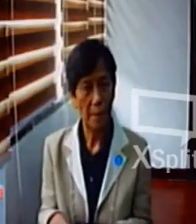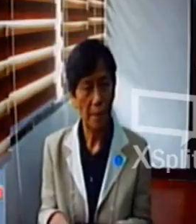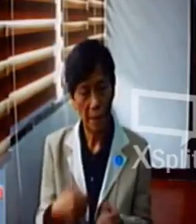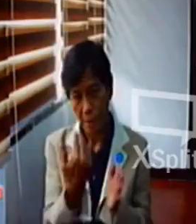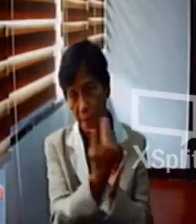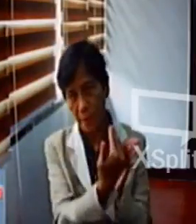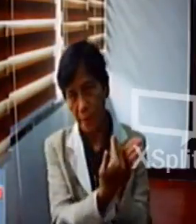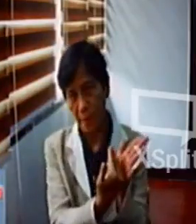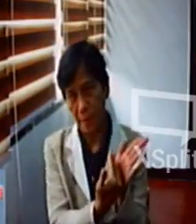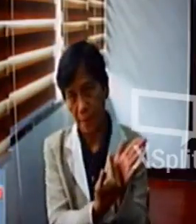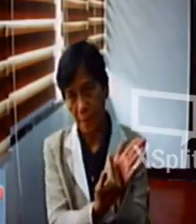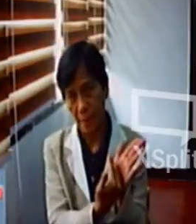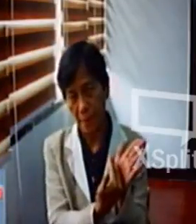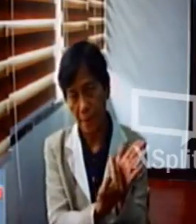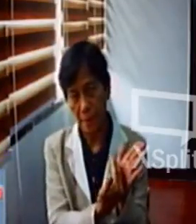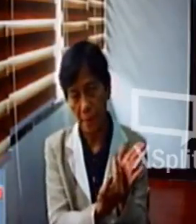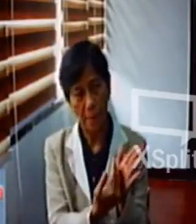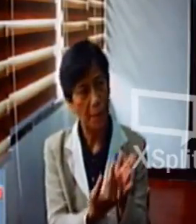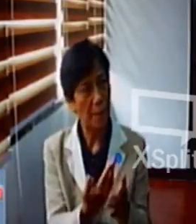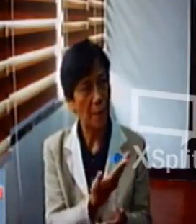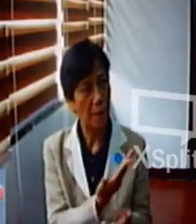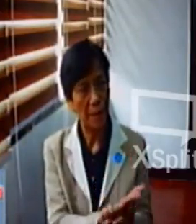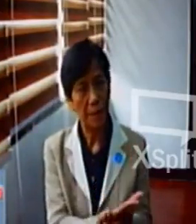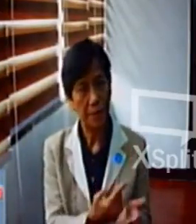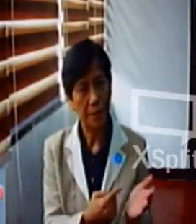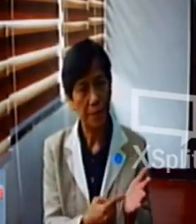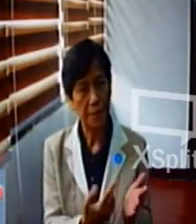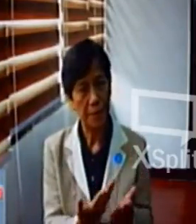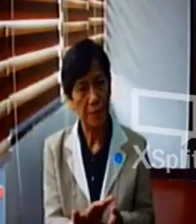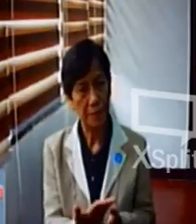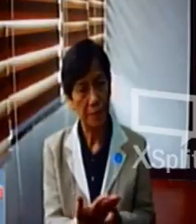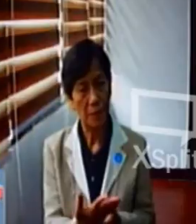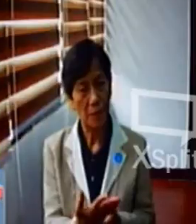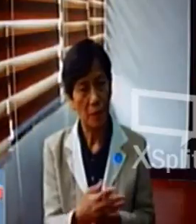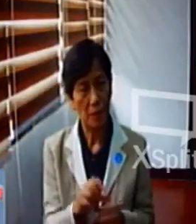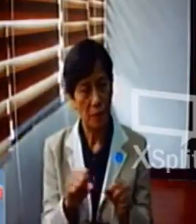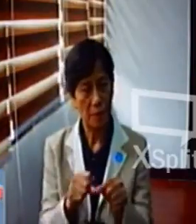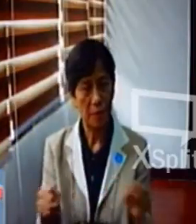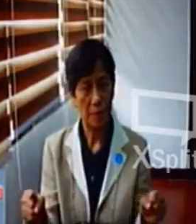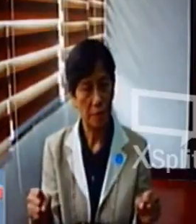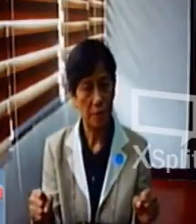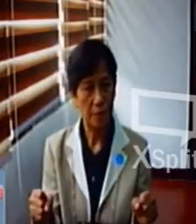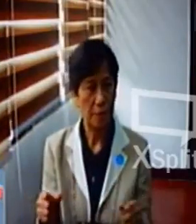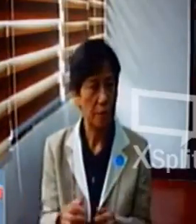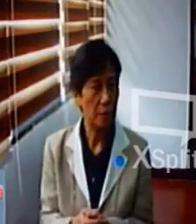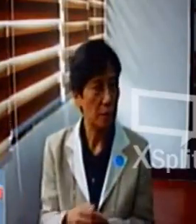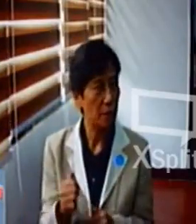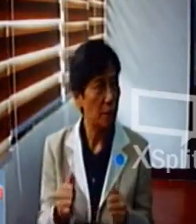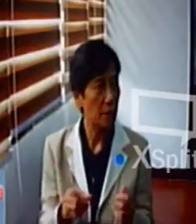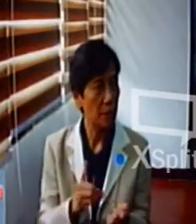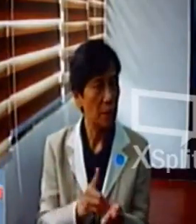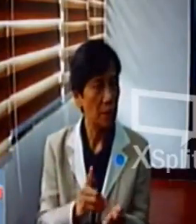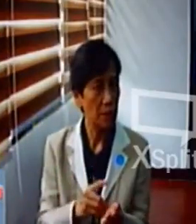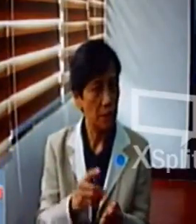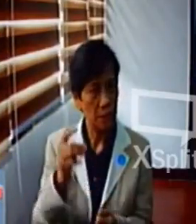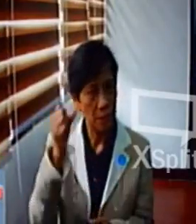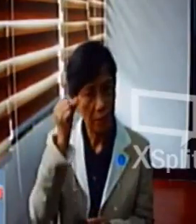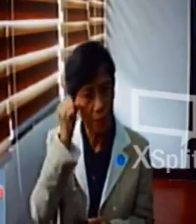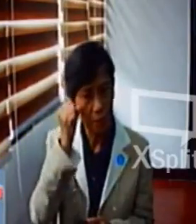enumerate, these are one, the statement of Mujikiwis D. Santos, consisting of one